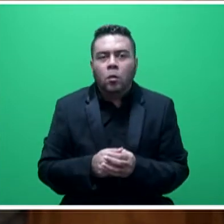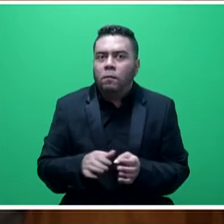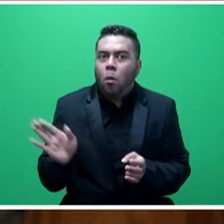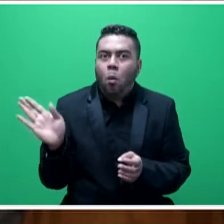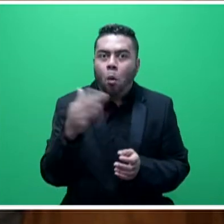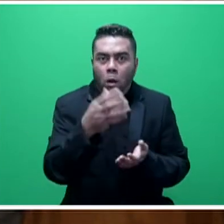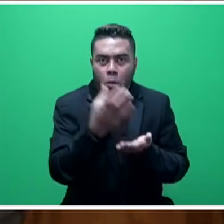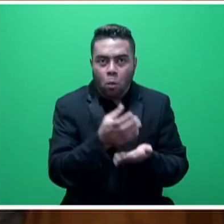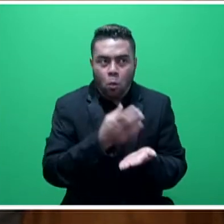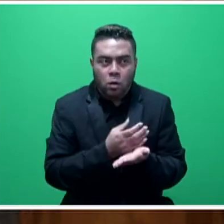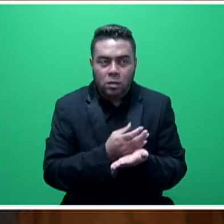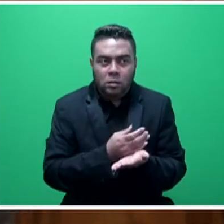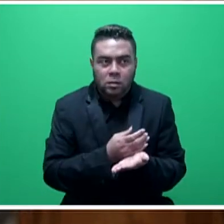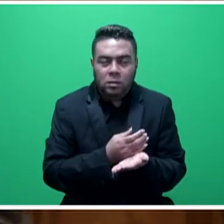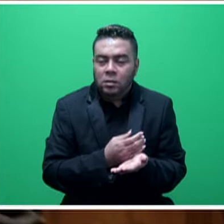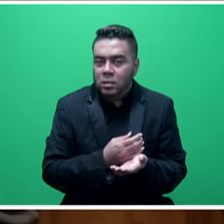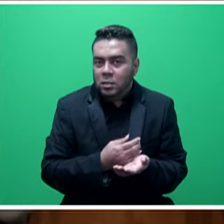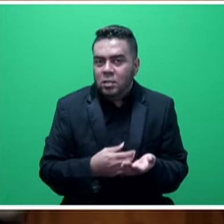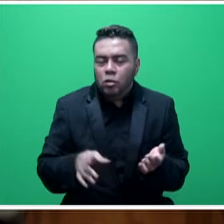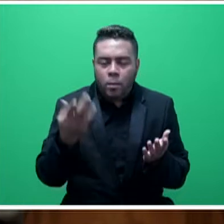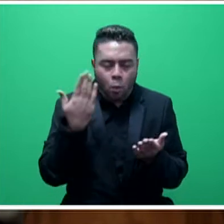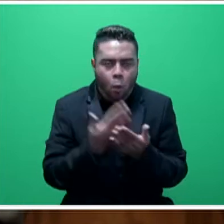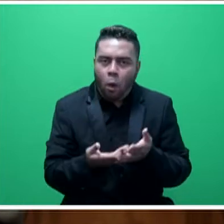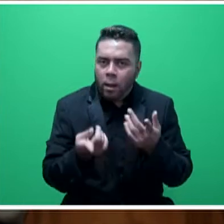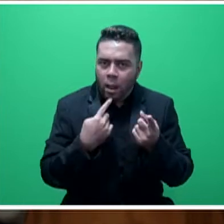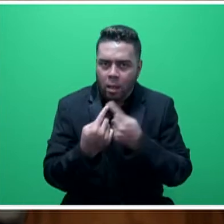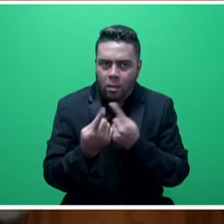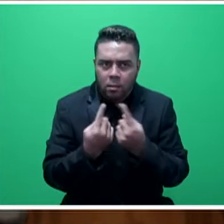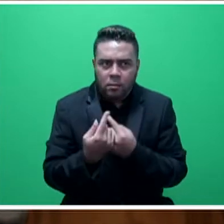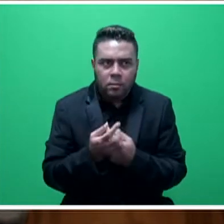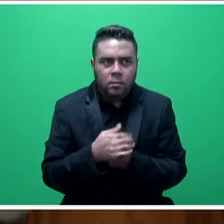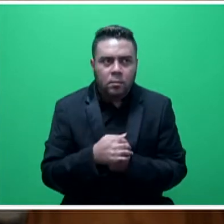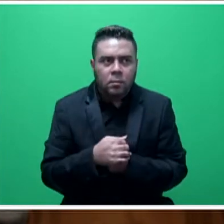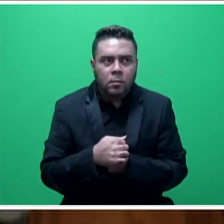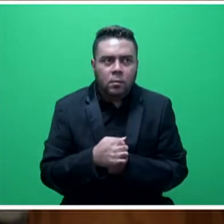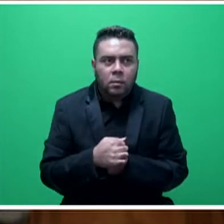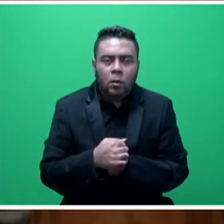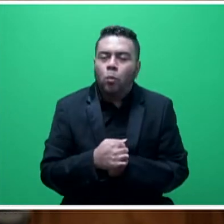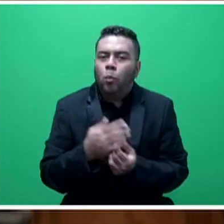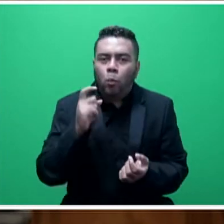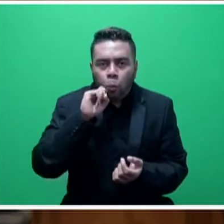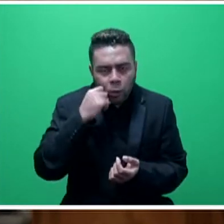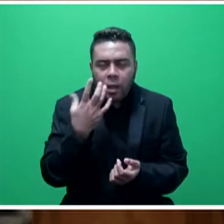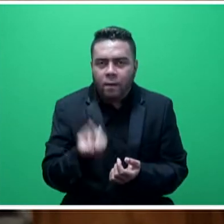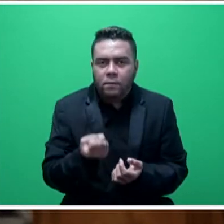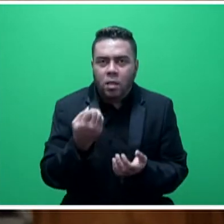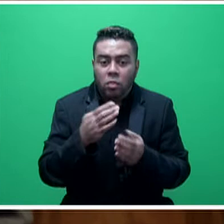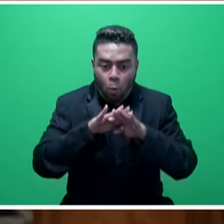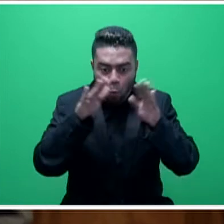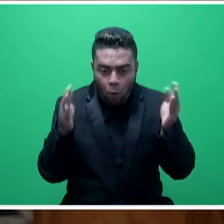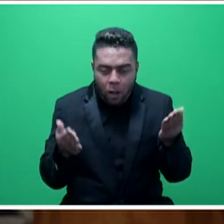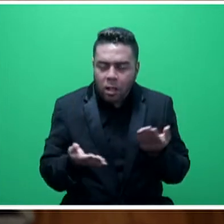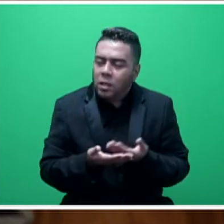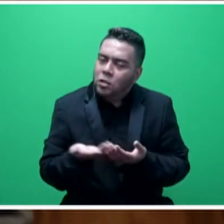course instruction undergraduate and graduates for the 2020-21 academic year will be delivered online. The world is